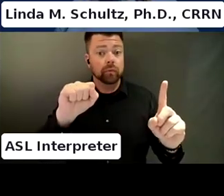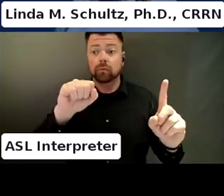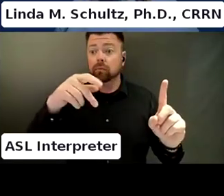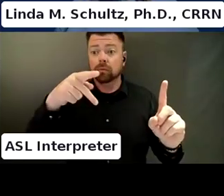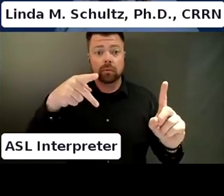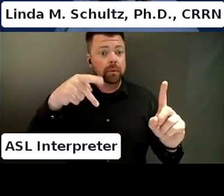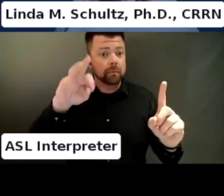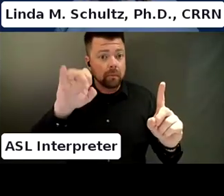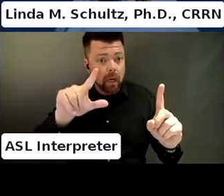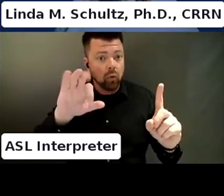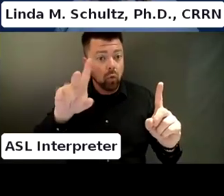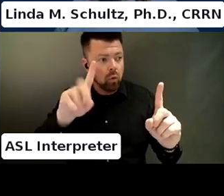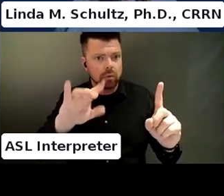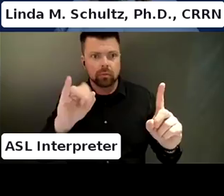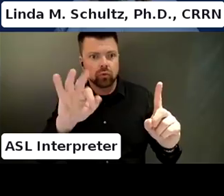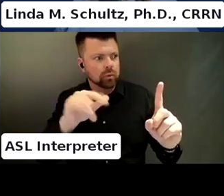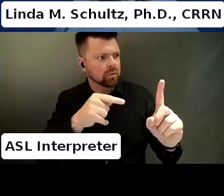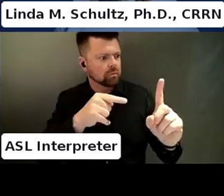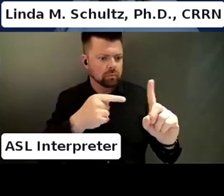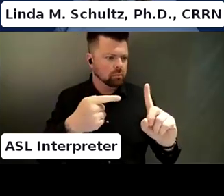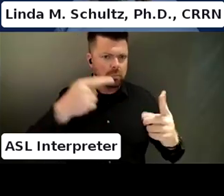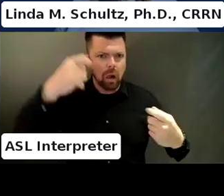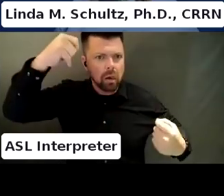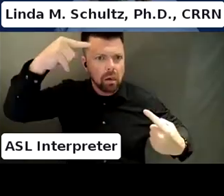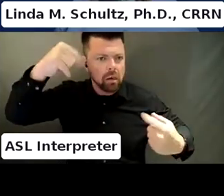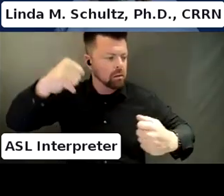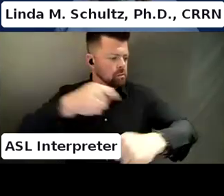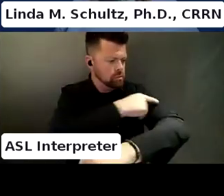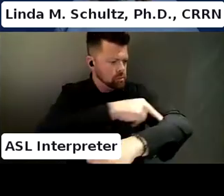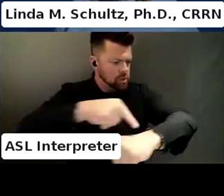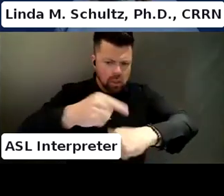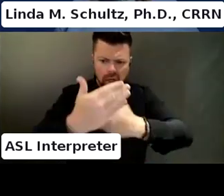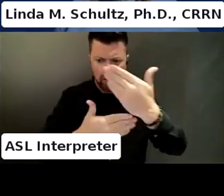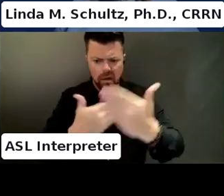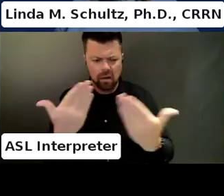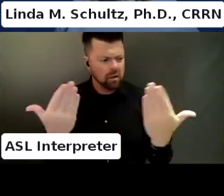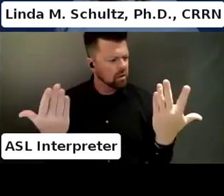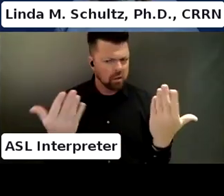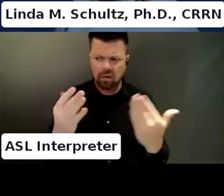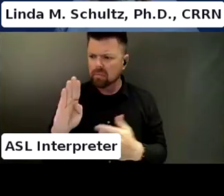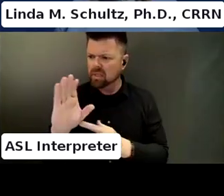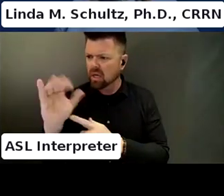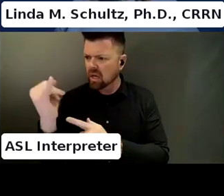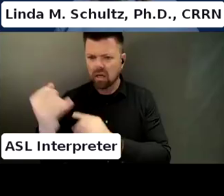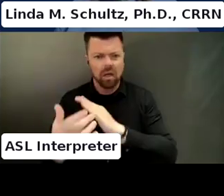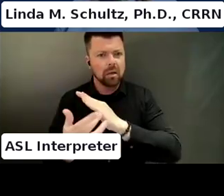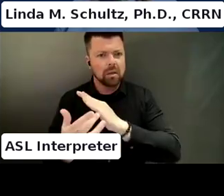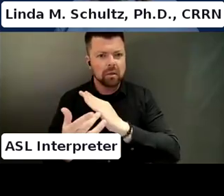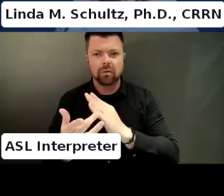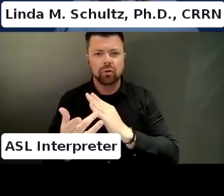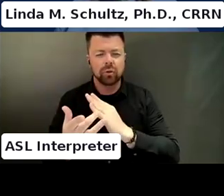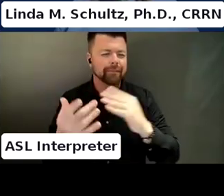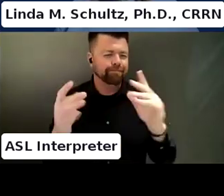either control a robotic assistive device or perhaps their own limb if we connect a BCI to either a soft